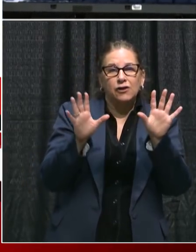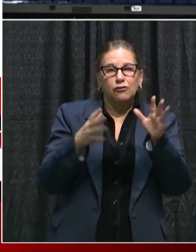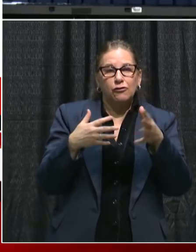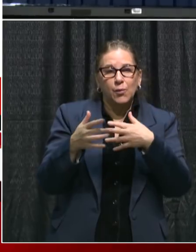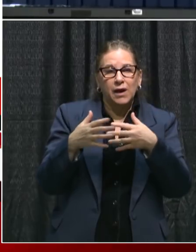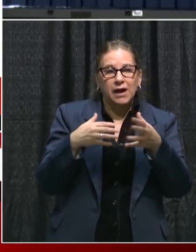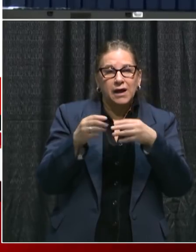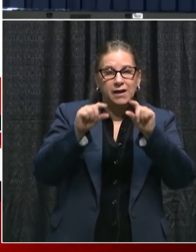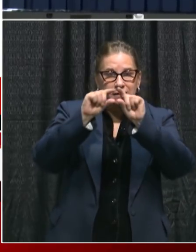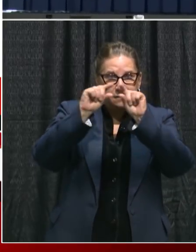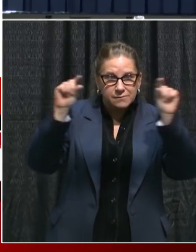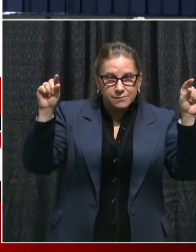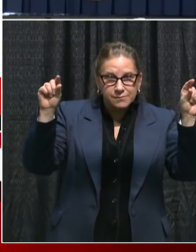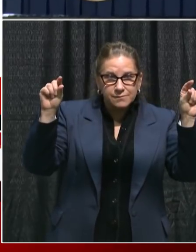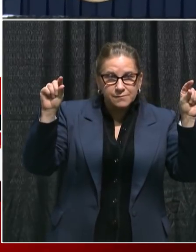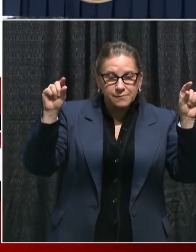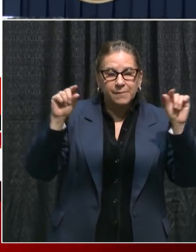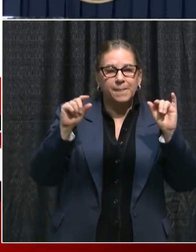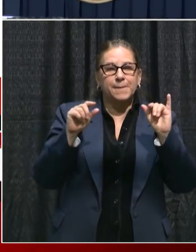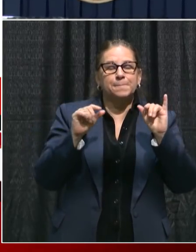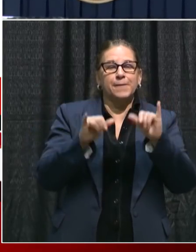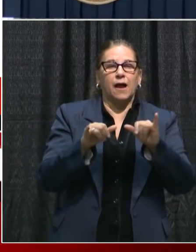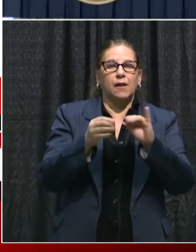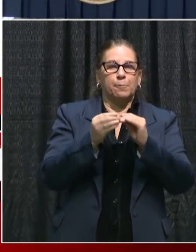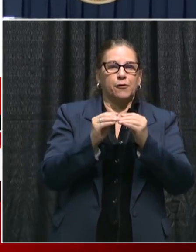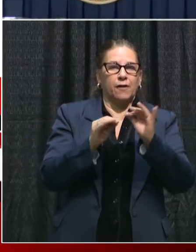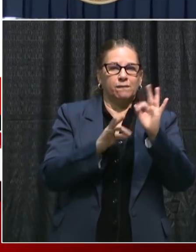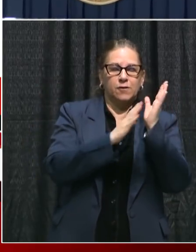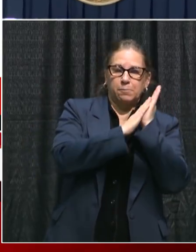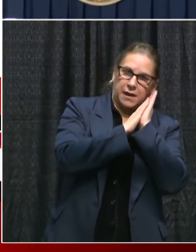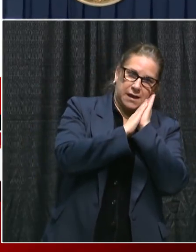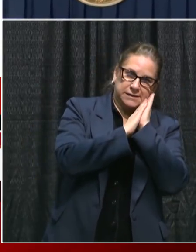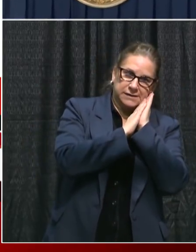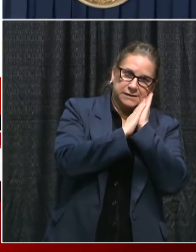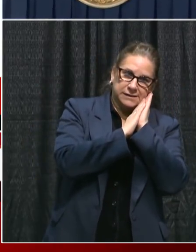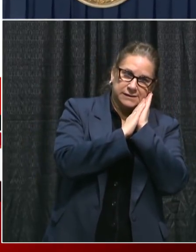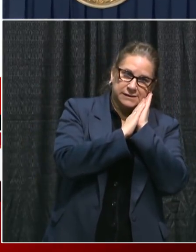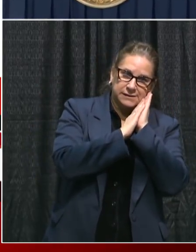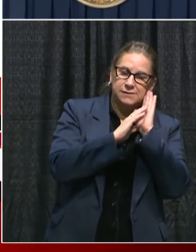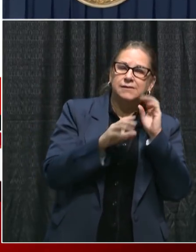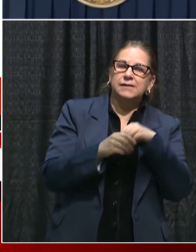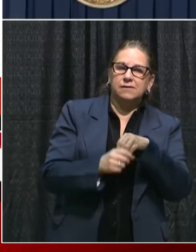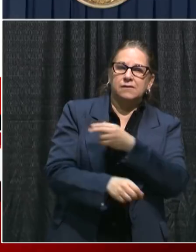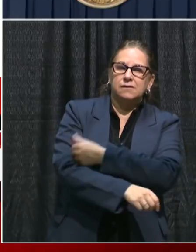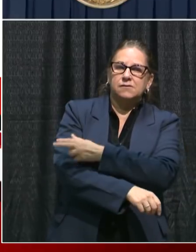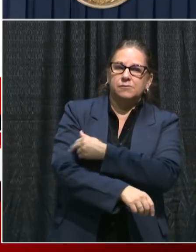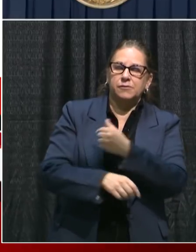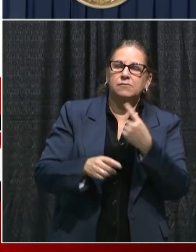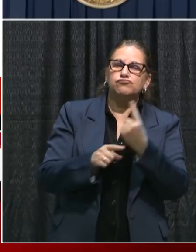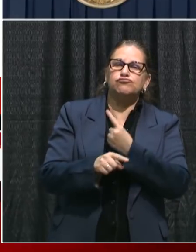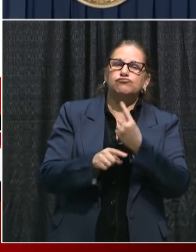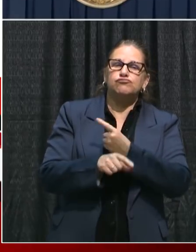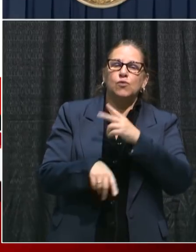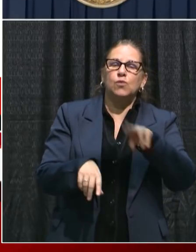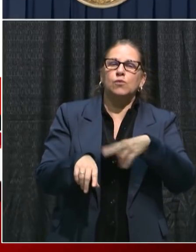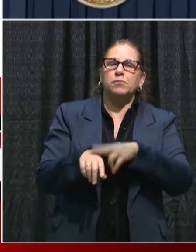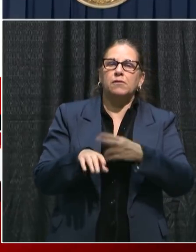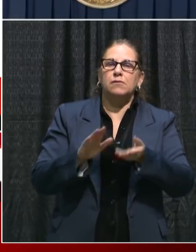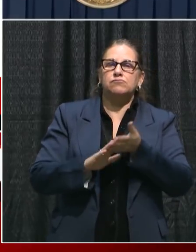of beds in all of our hospitals during normal operations. The next gray